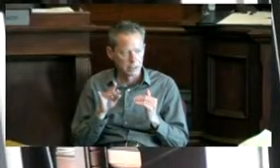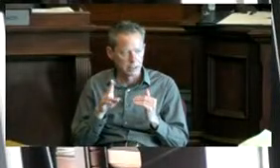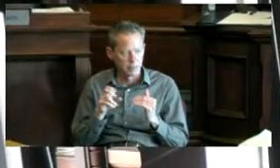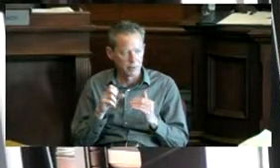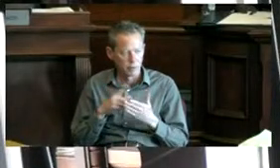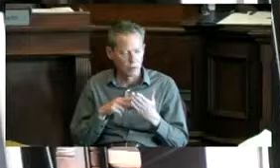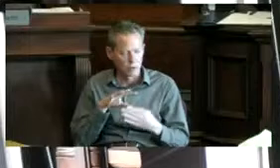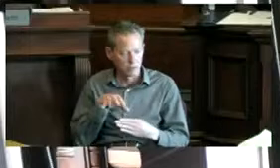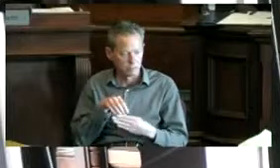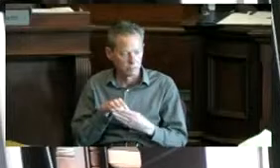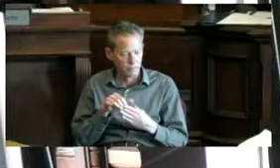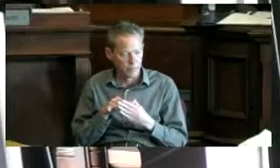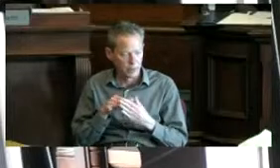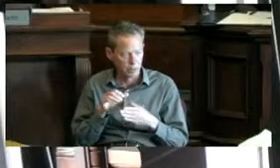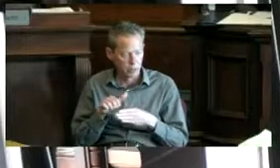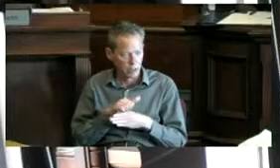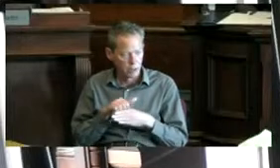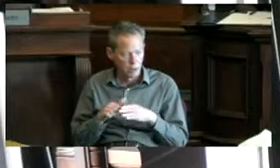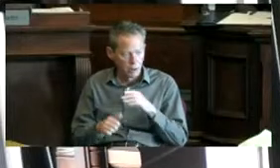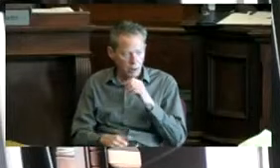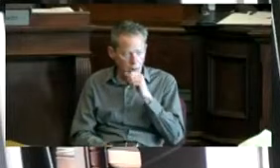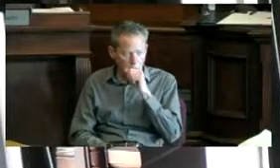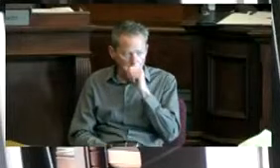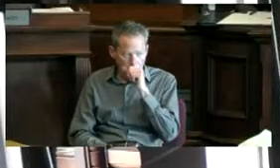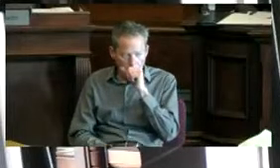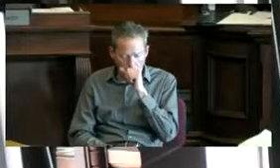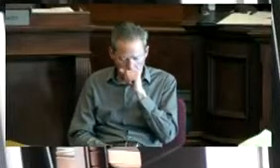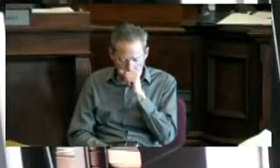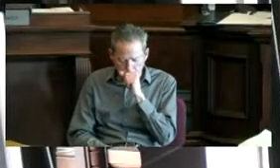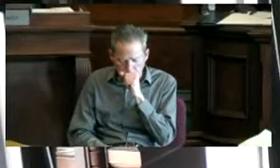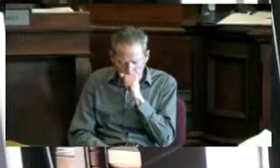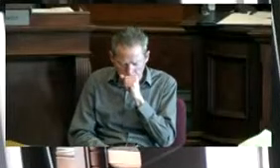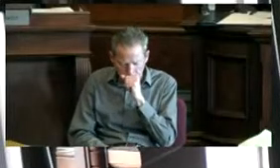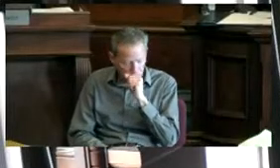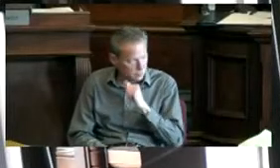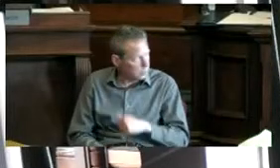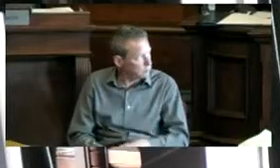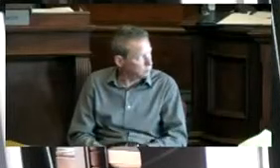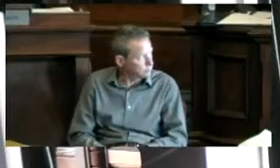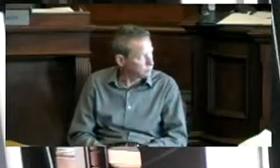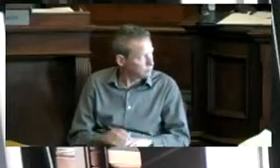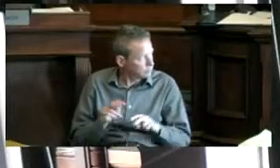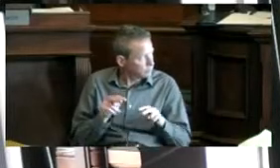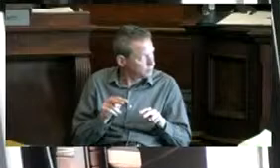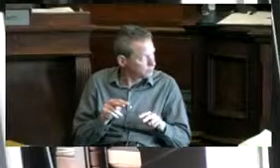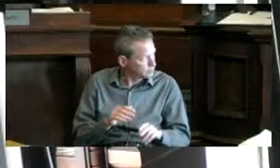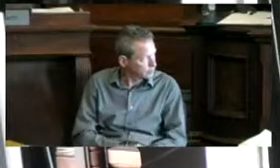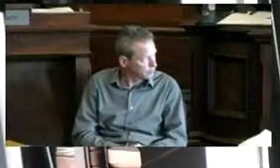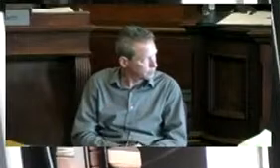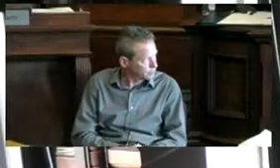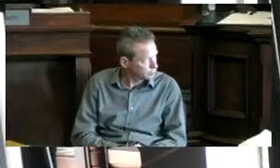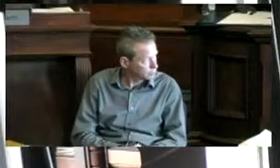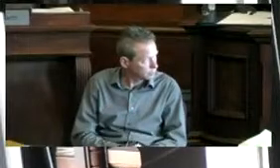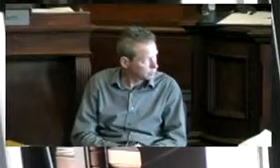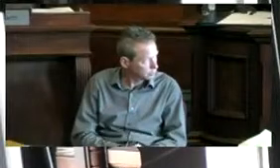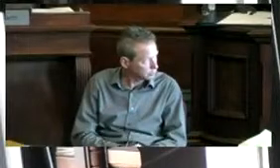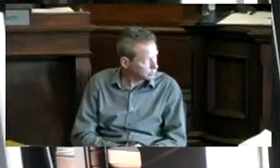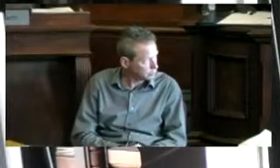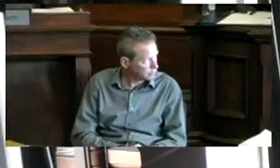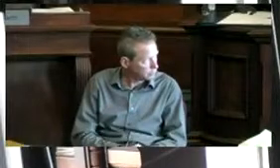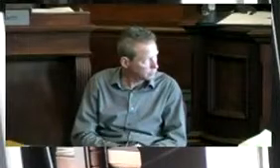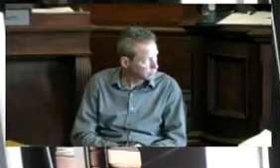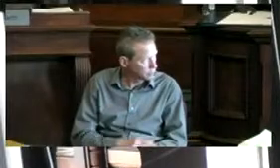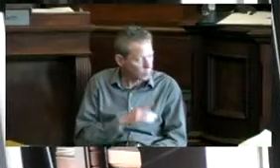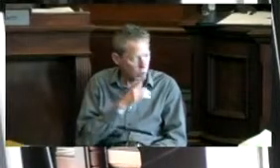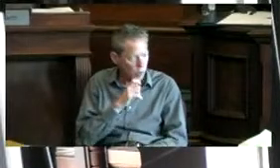what goes into this particular element of the training that's done, or? Well, I think I'm looking at here, you have,